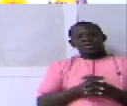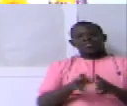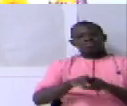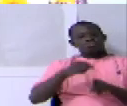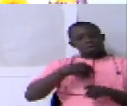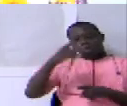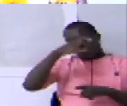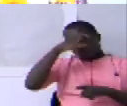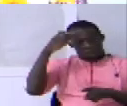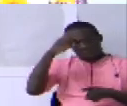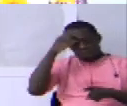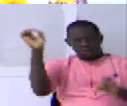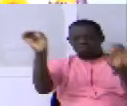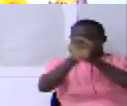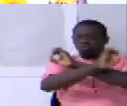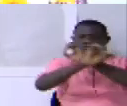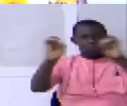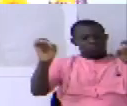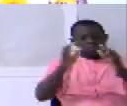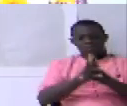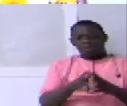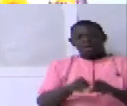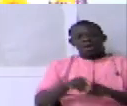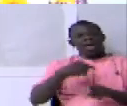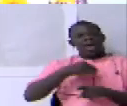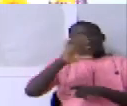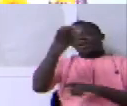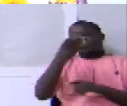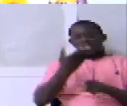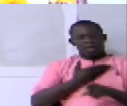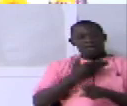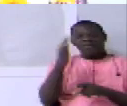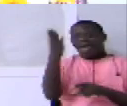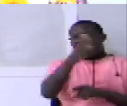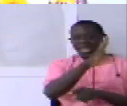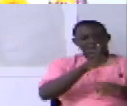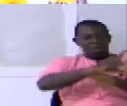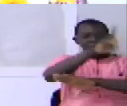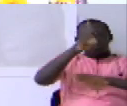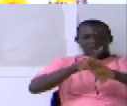I'm not working. I cannot acquire myself any work